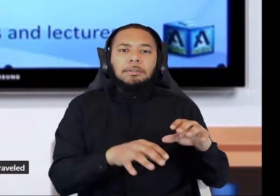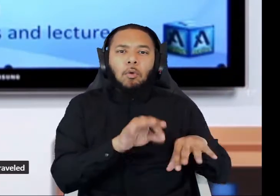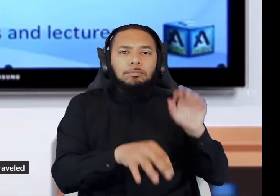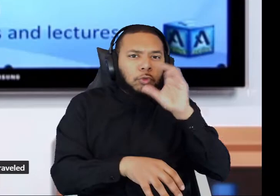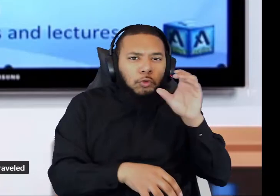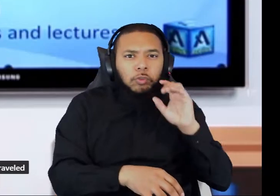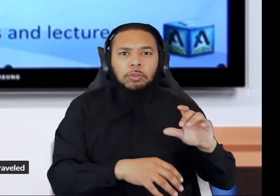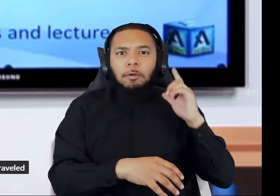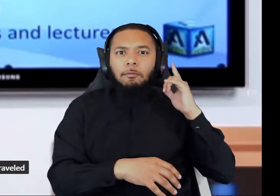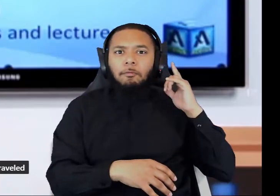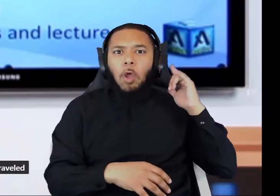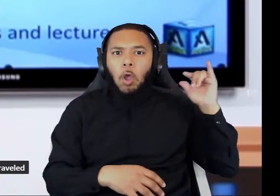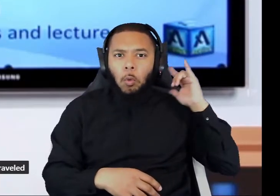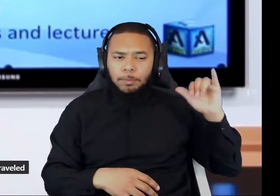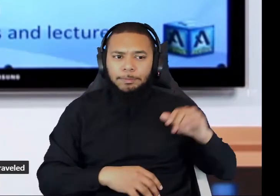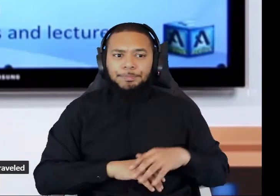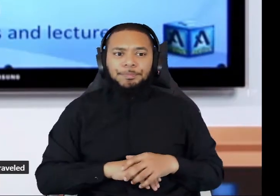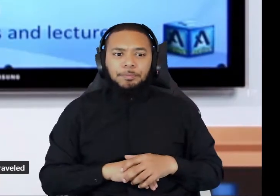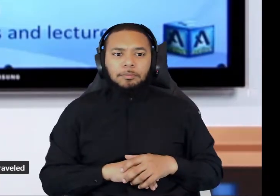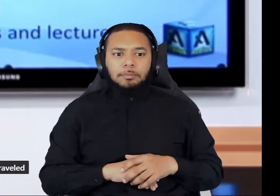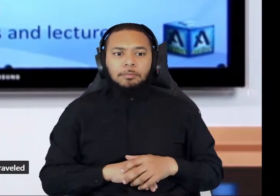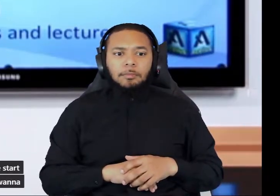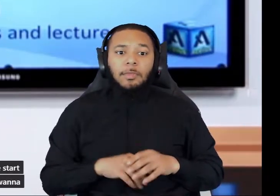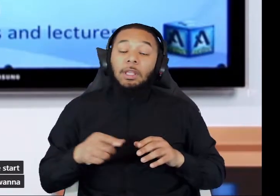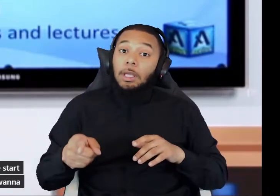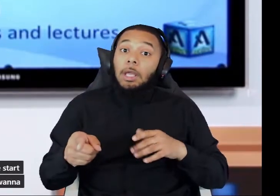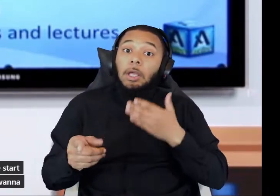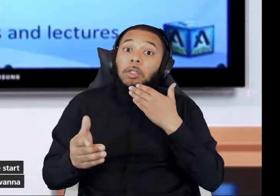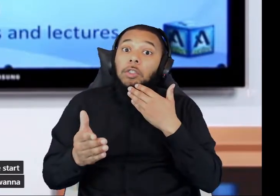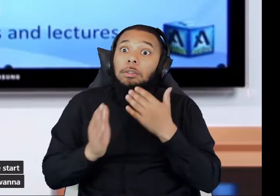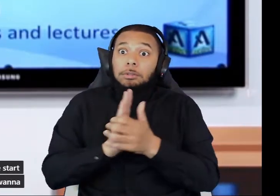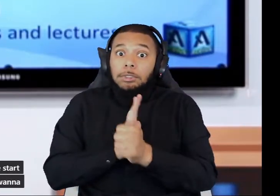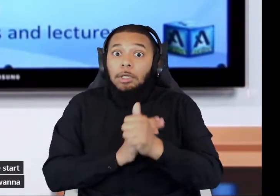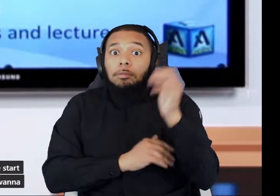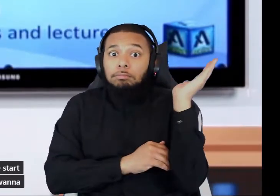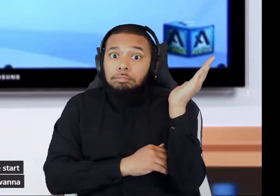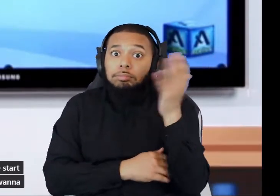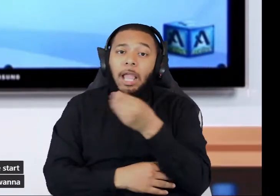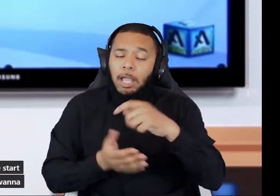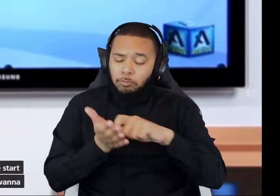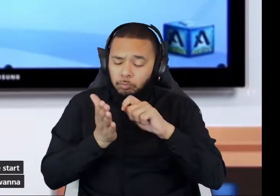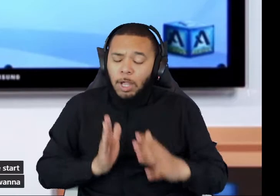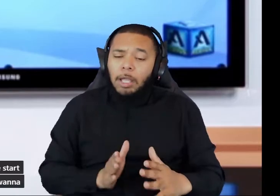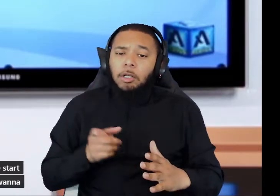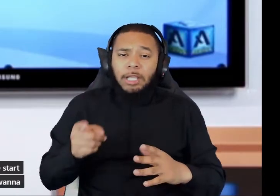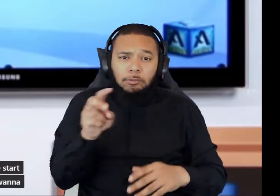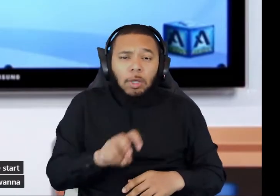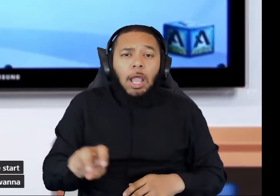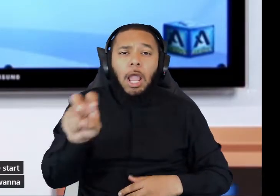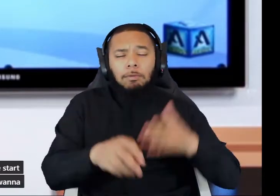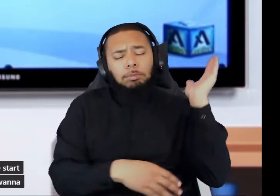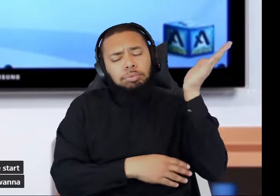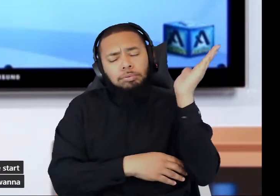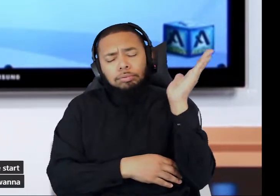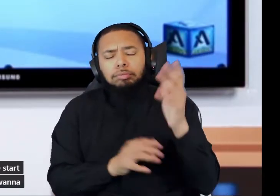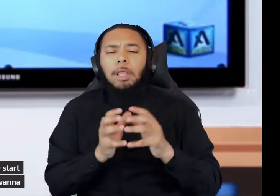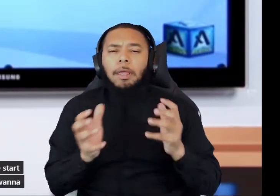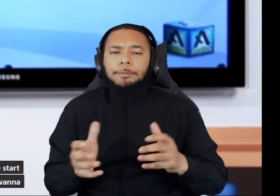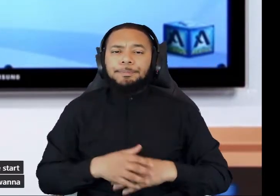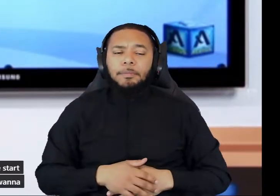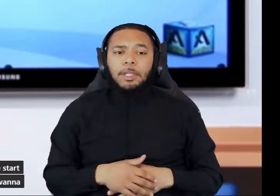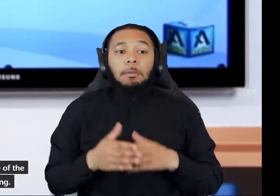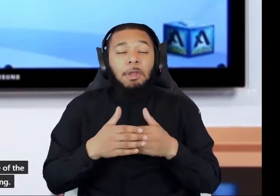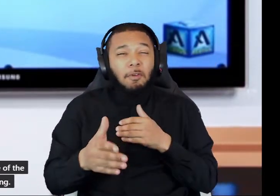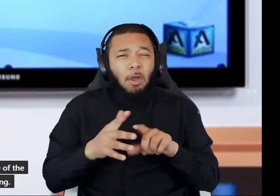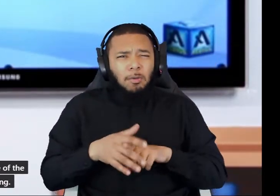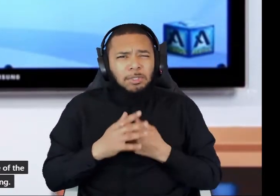famous speaker and traveled throughout the country writing and speaking. Before we start reading The Californian's Tale,